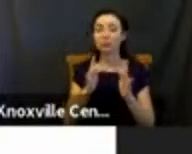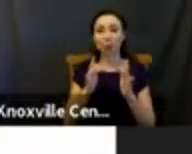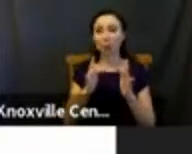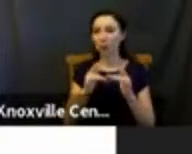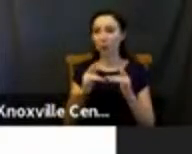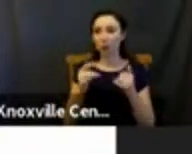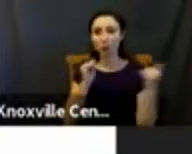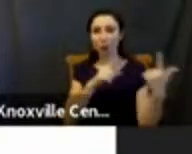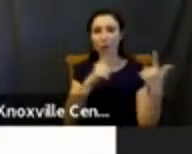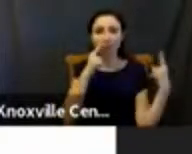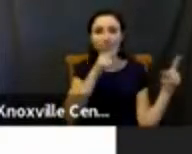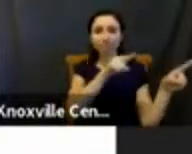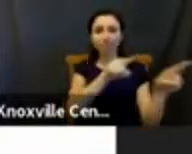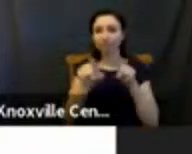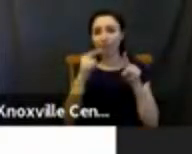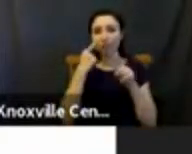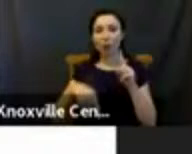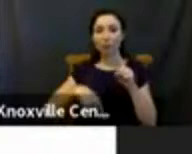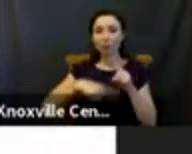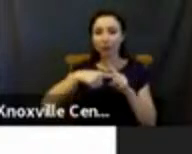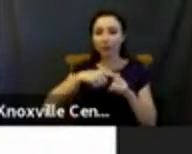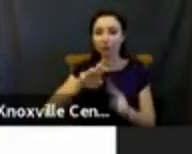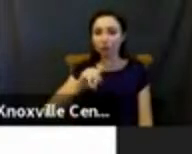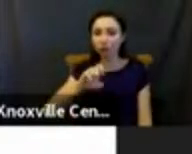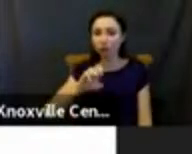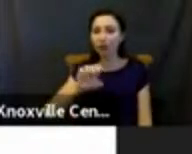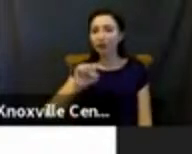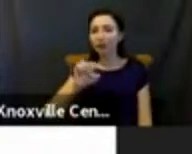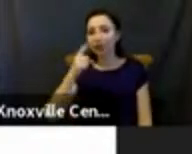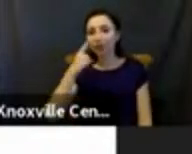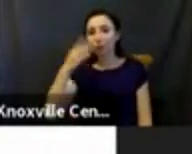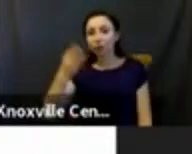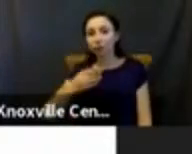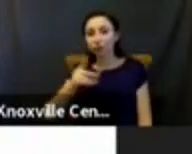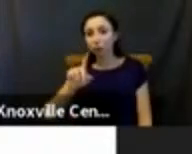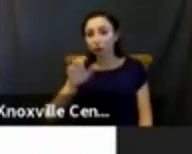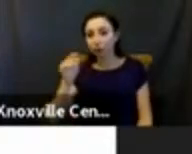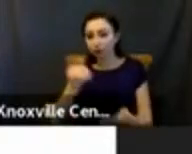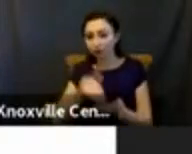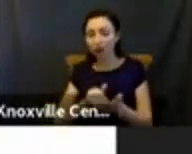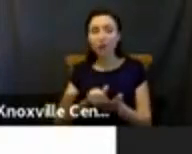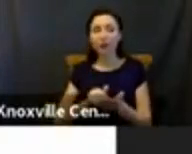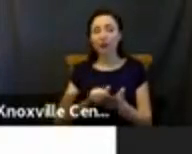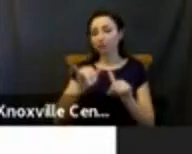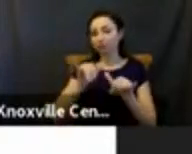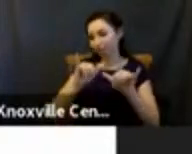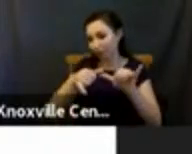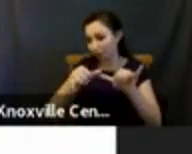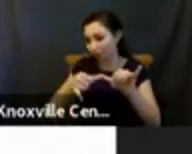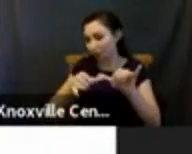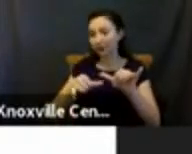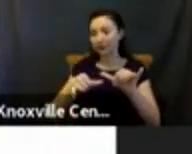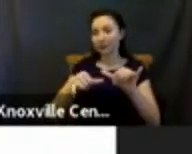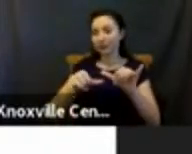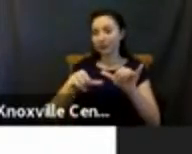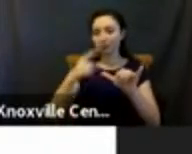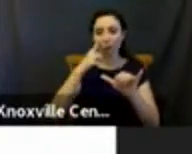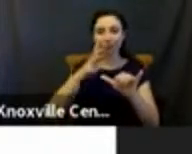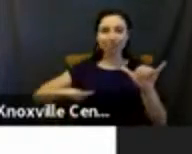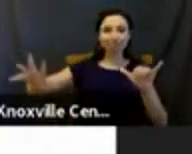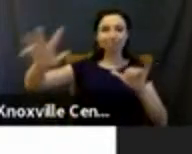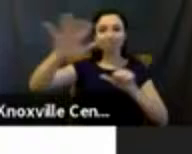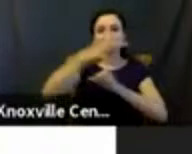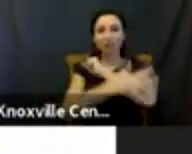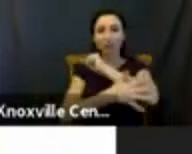as positivity rate and case rates per 100,000 that are spoken across the country. And so we can